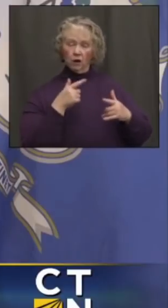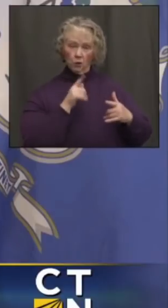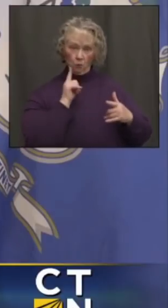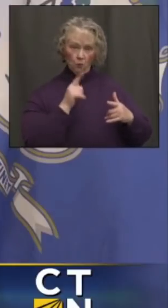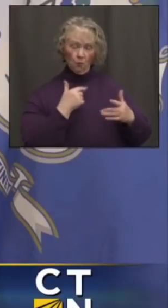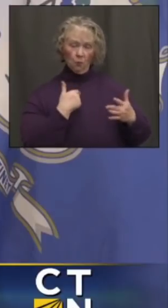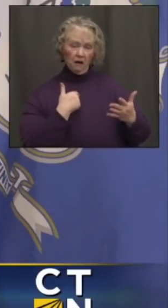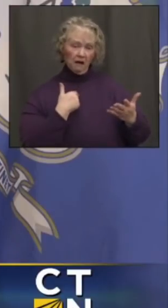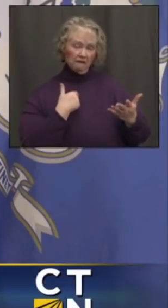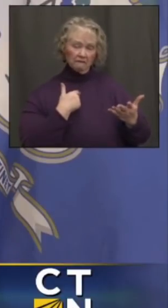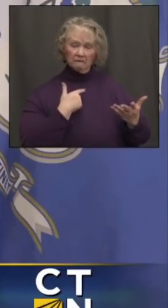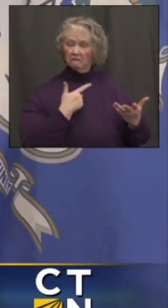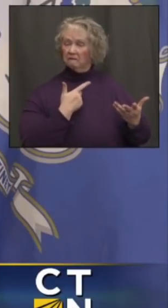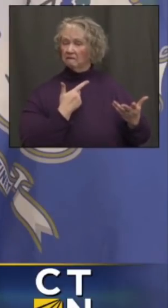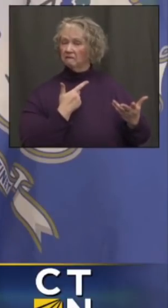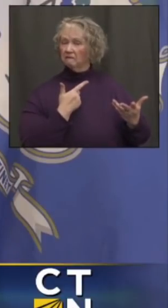months.